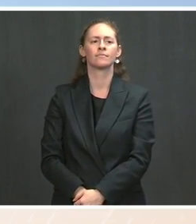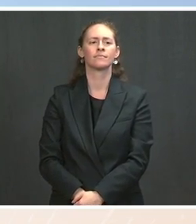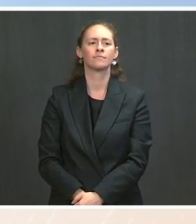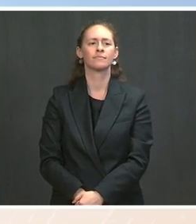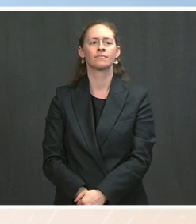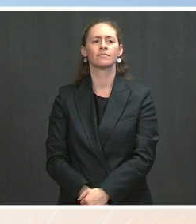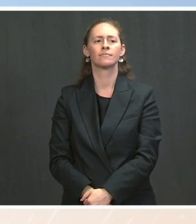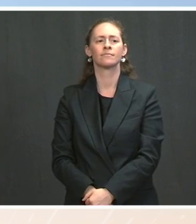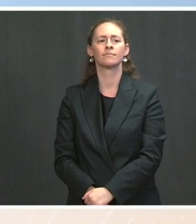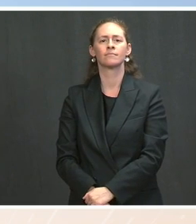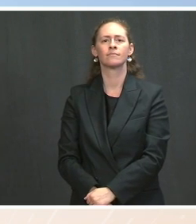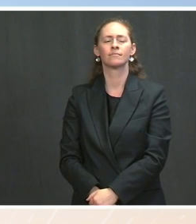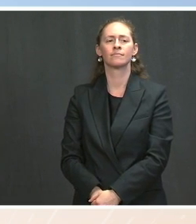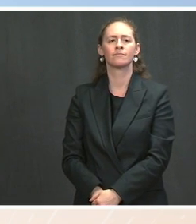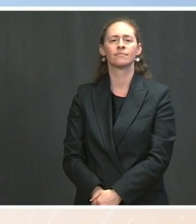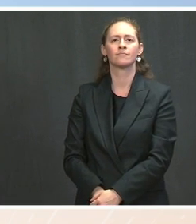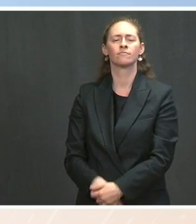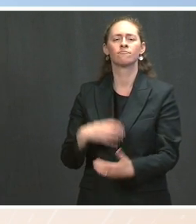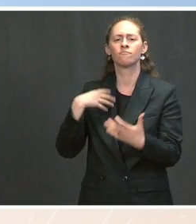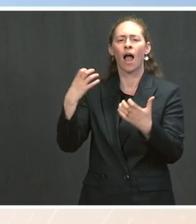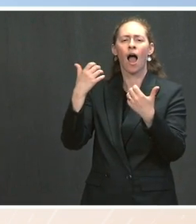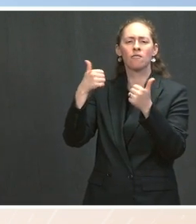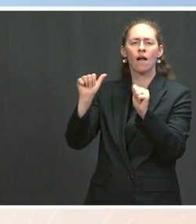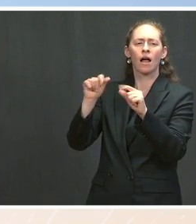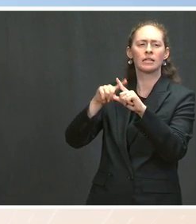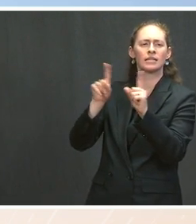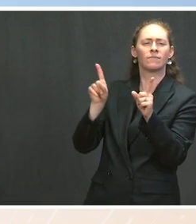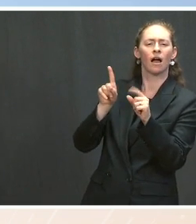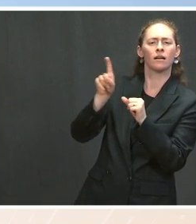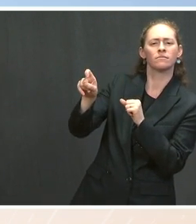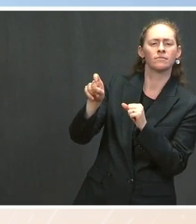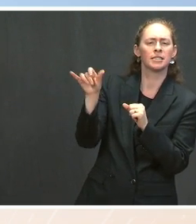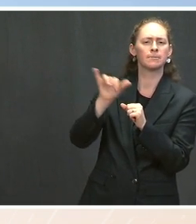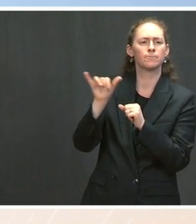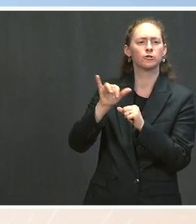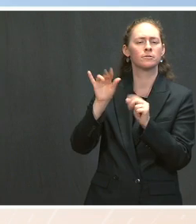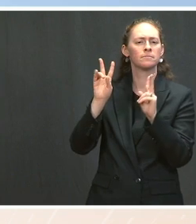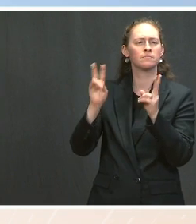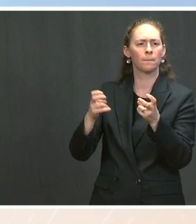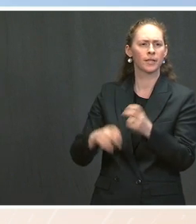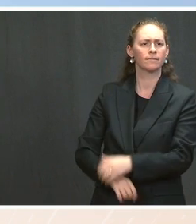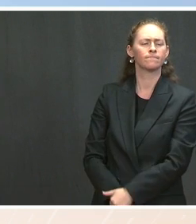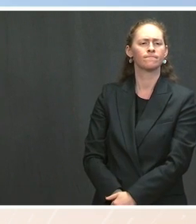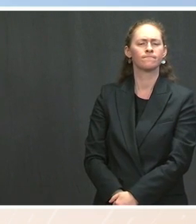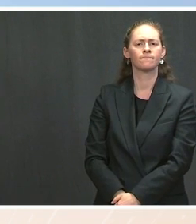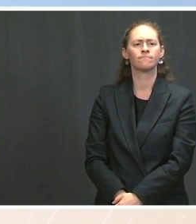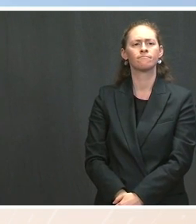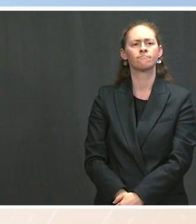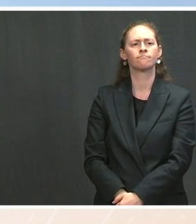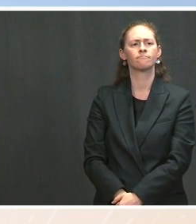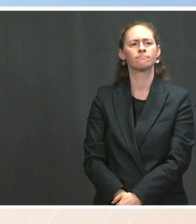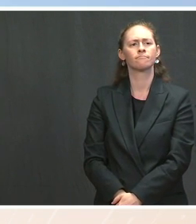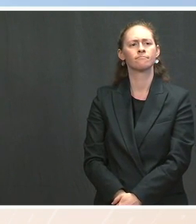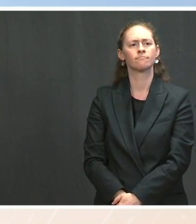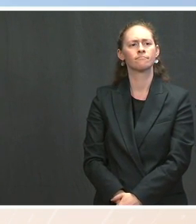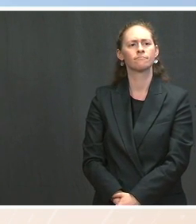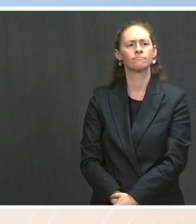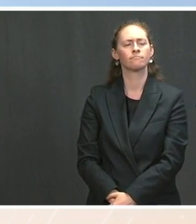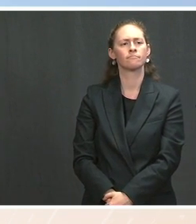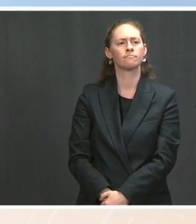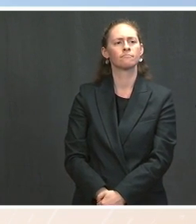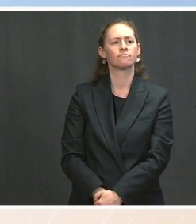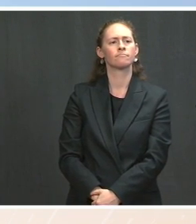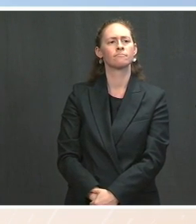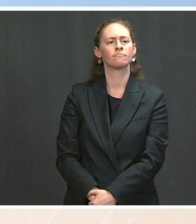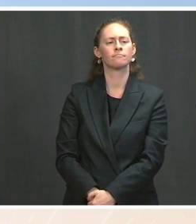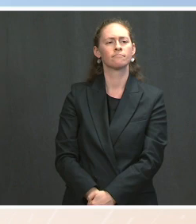the readout of the president's call with the prime minister was pretty blunt in saying that the